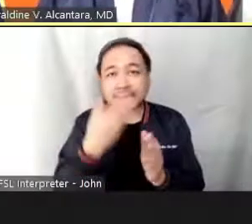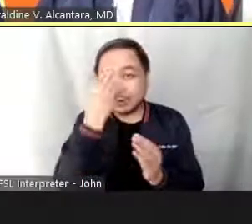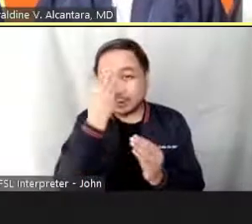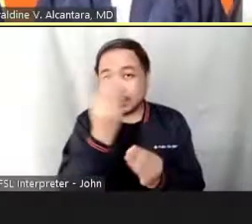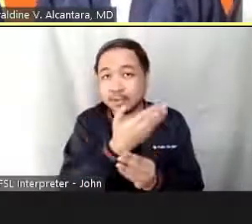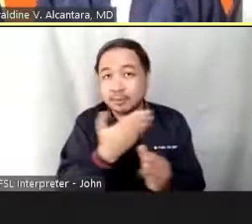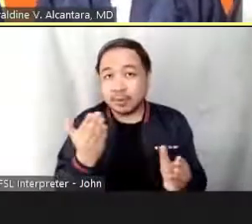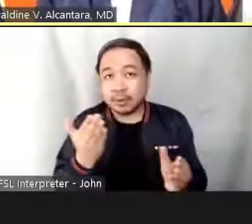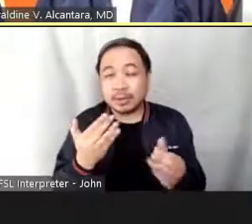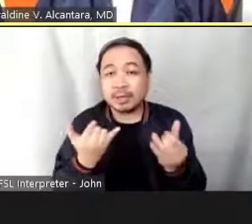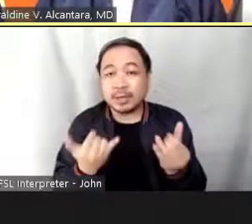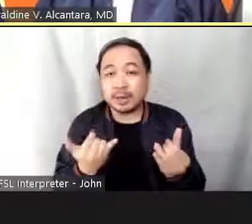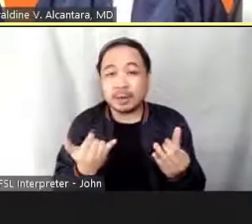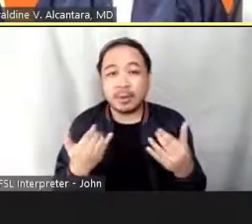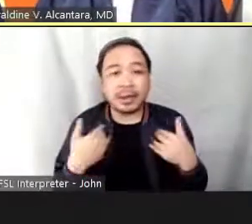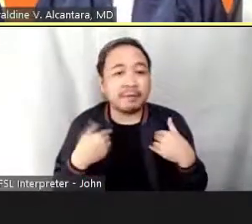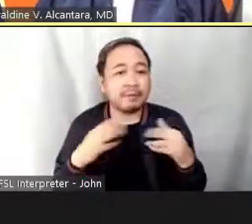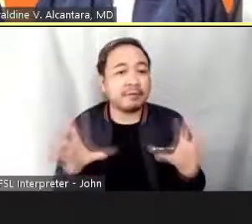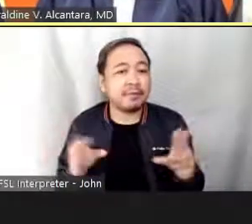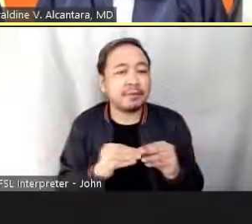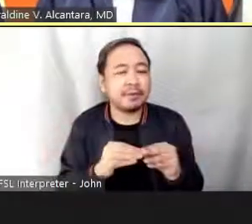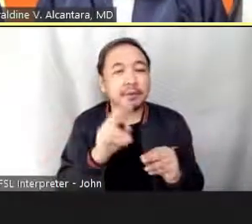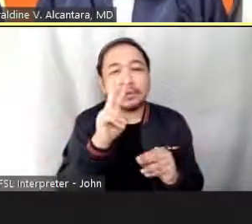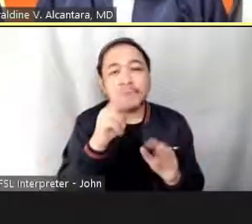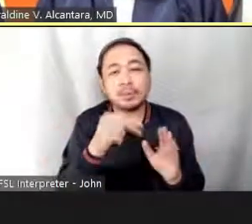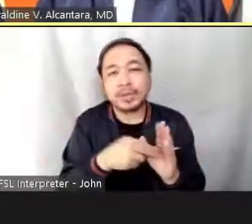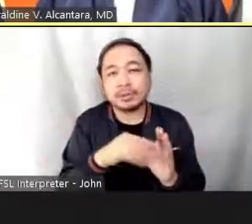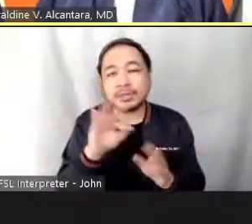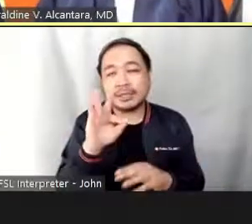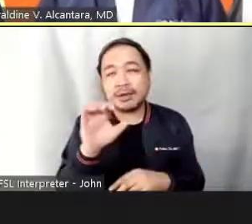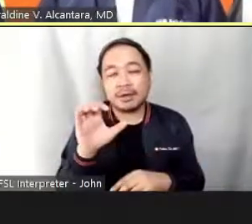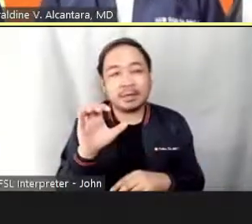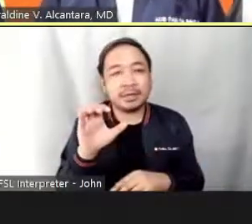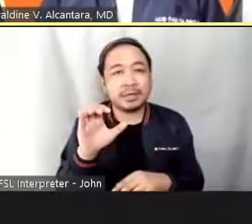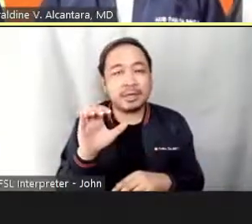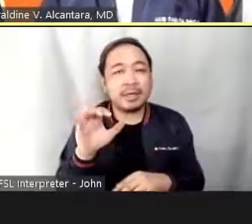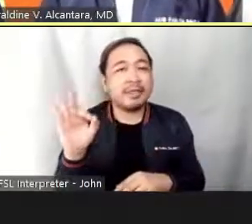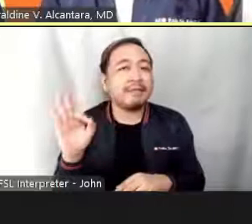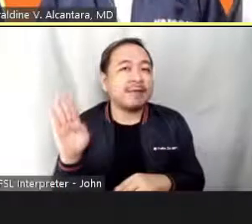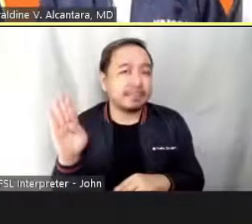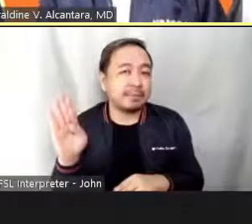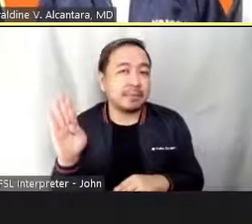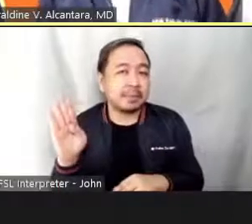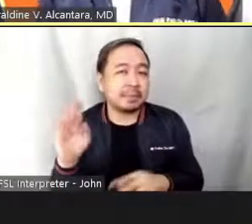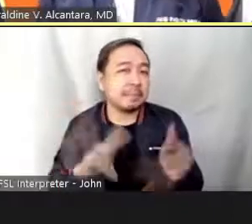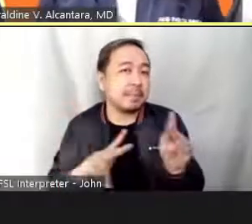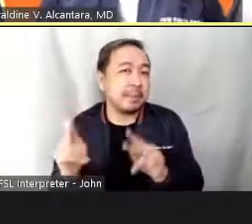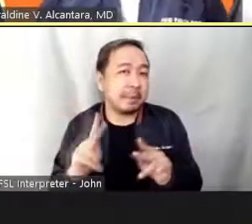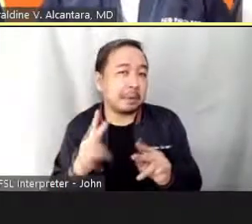as of the moment, we have 2,900 Facebook